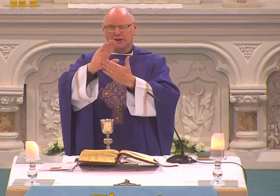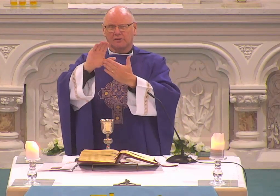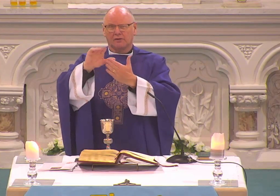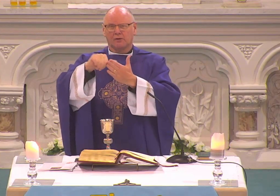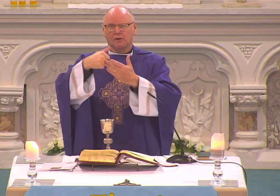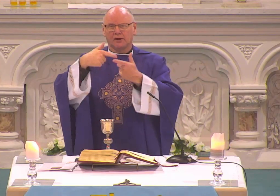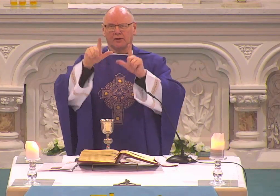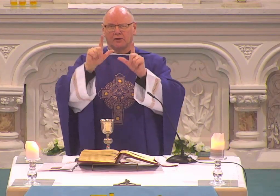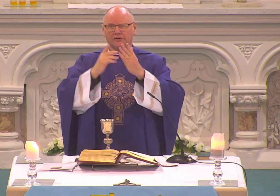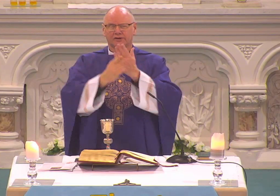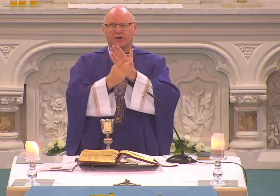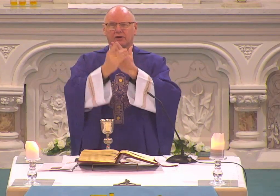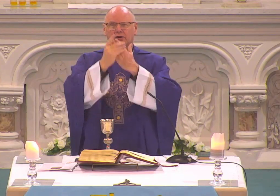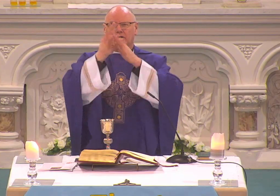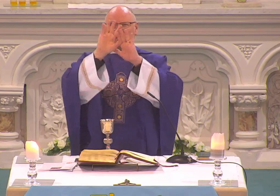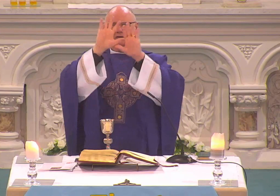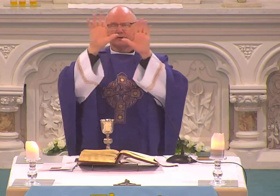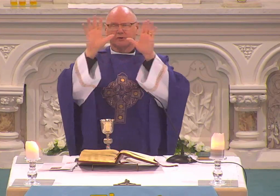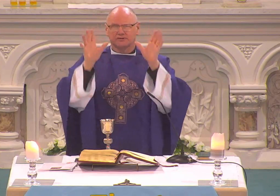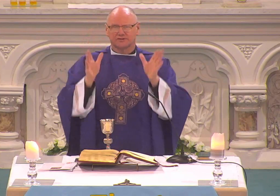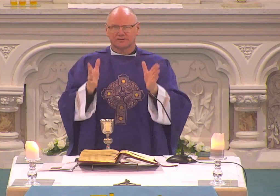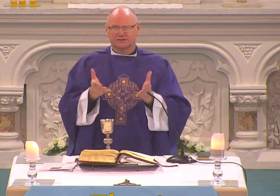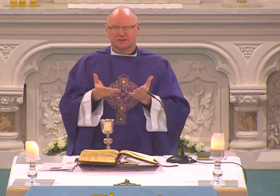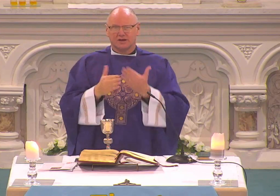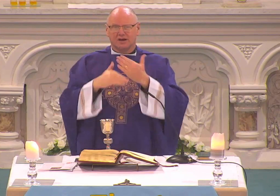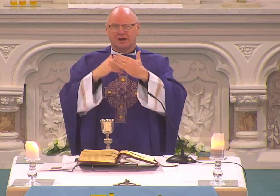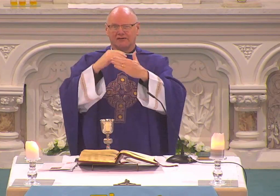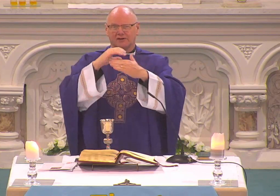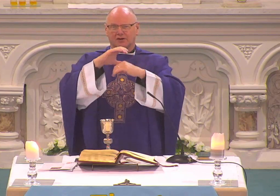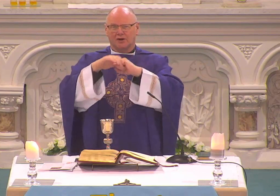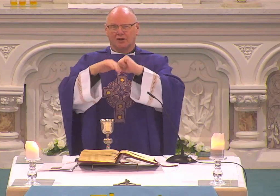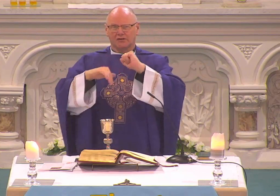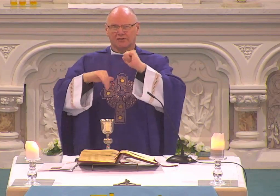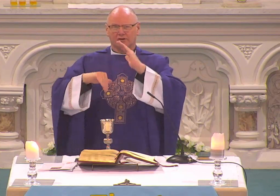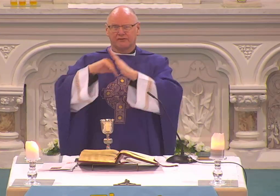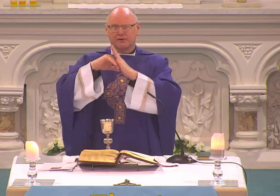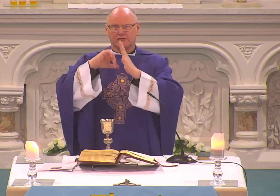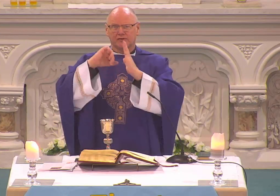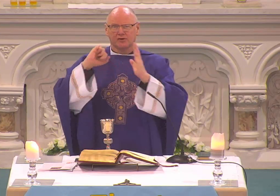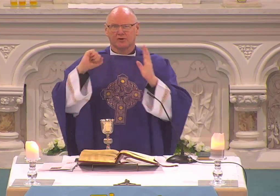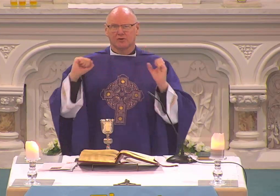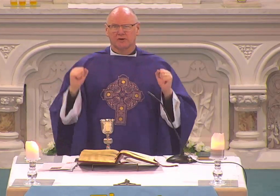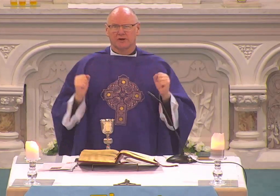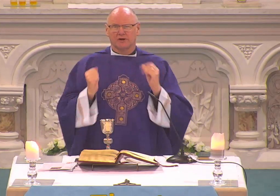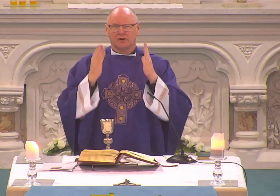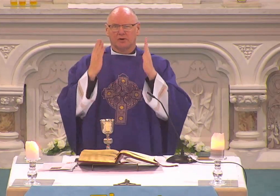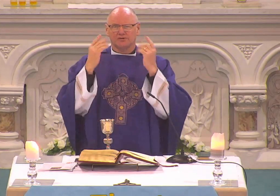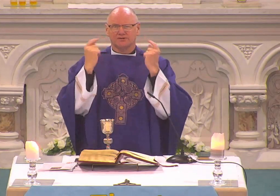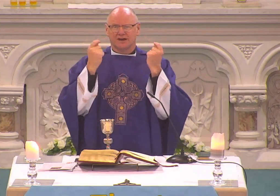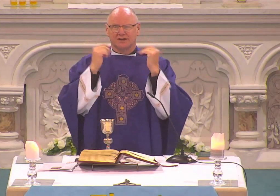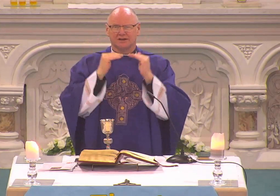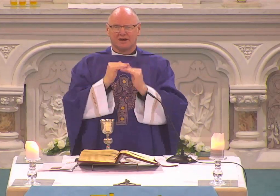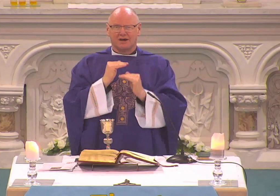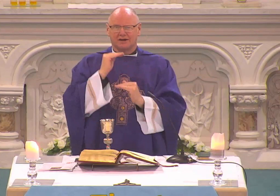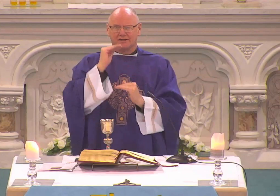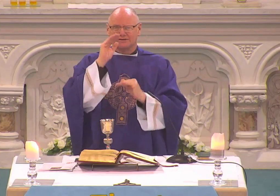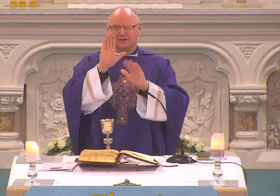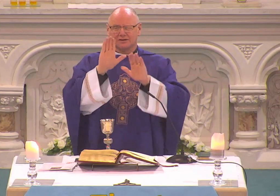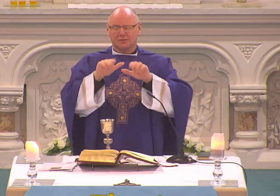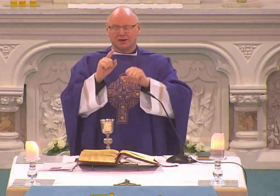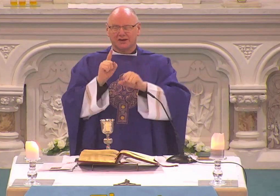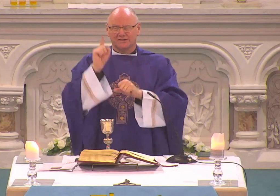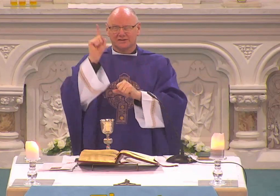holy, holy Lord, God of hosts, heaven and earth are full of your glory. Hosanna in the